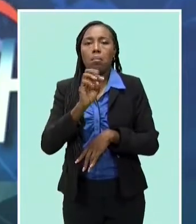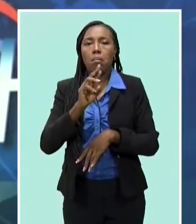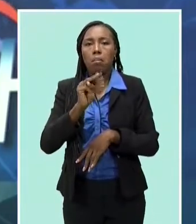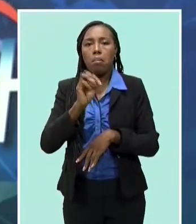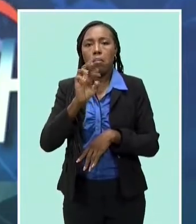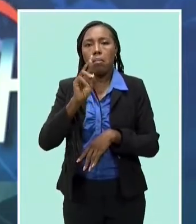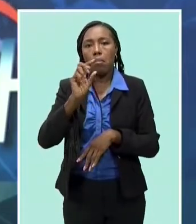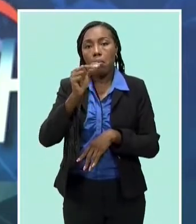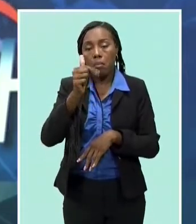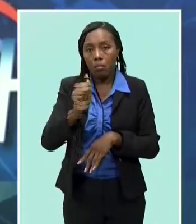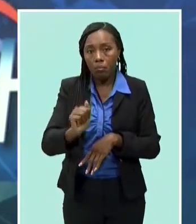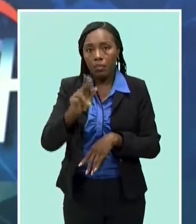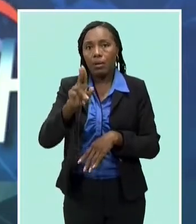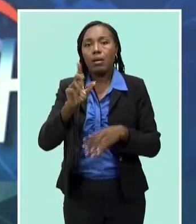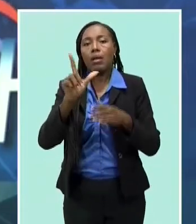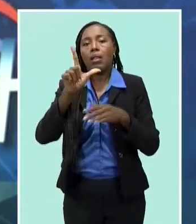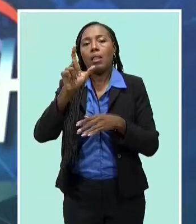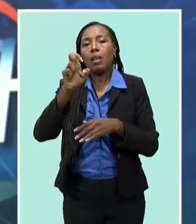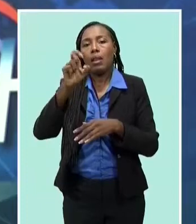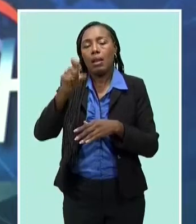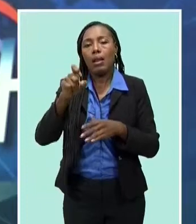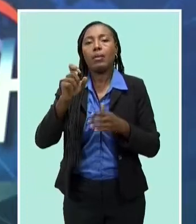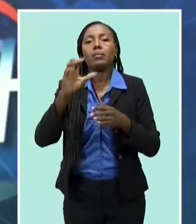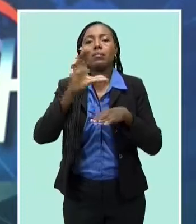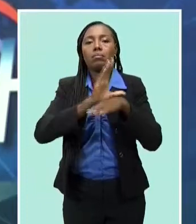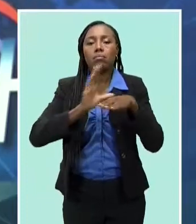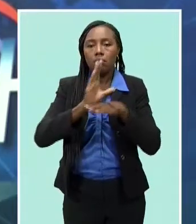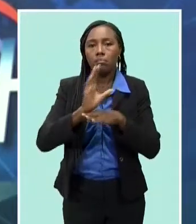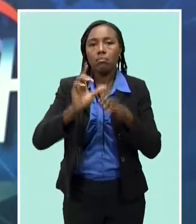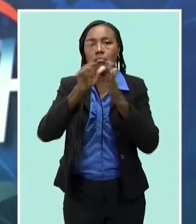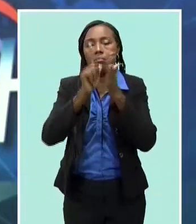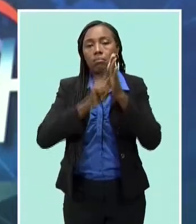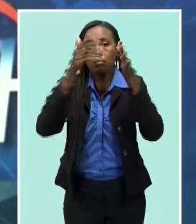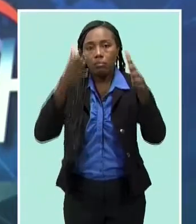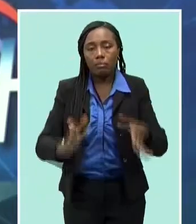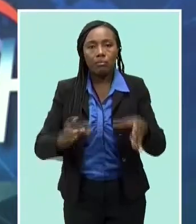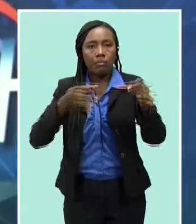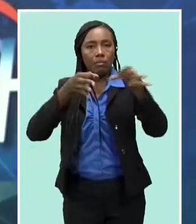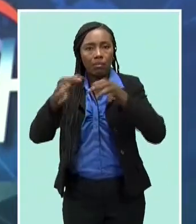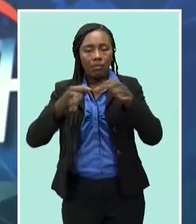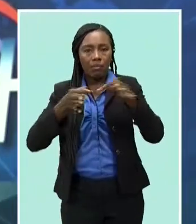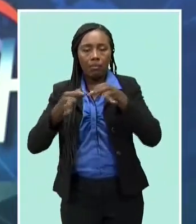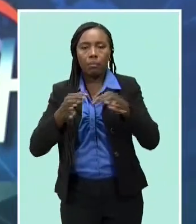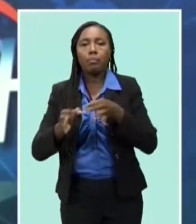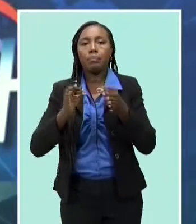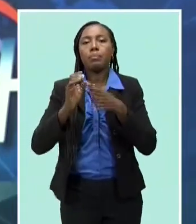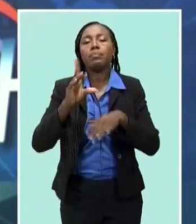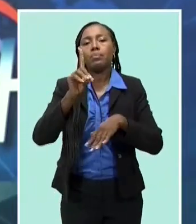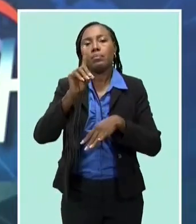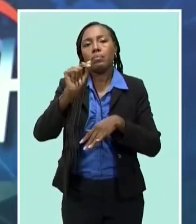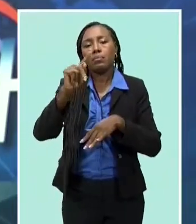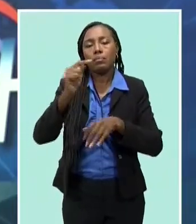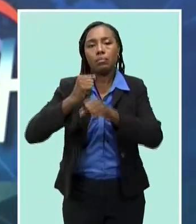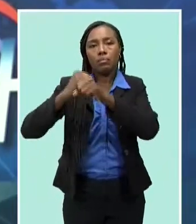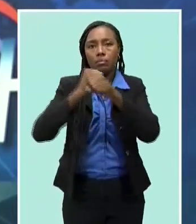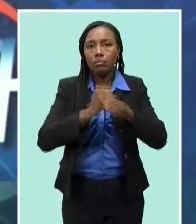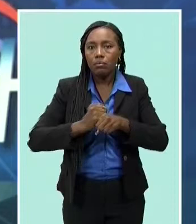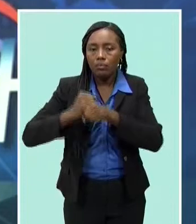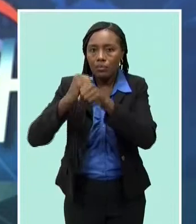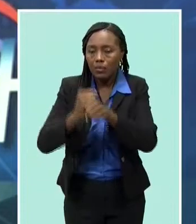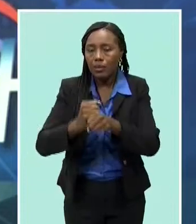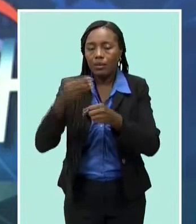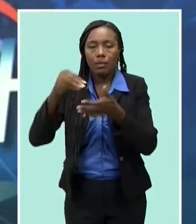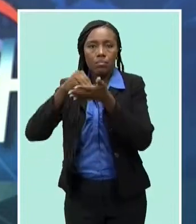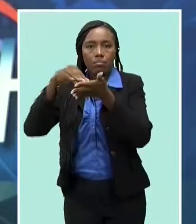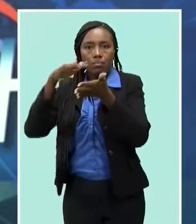Lex Caribbean Attorneys at Law. He explains that the introduction of comprehensive data protection legislation is a stipulation of the